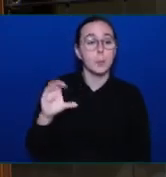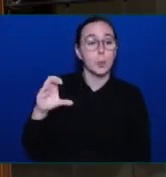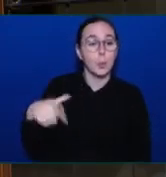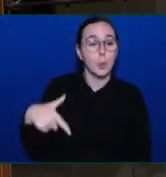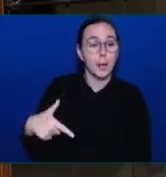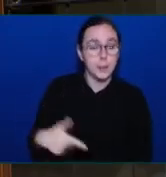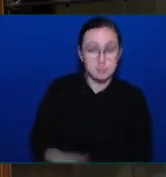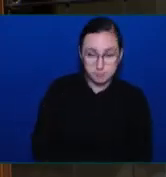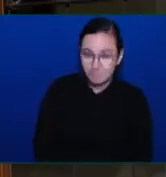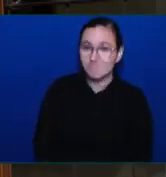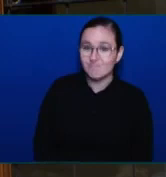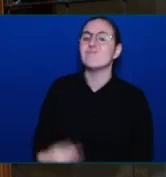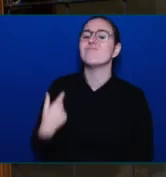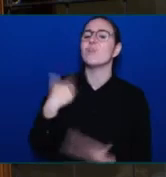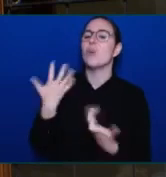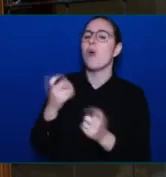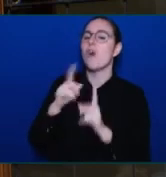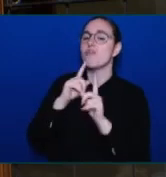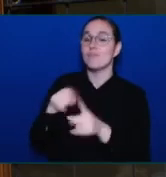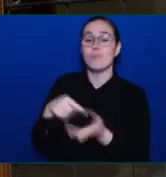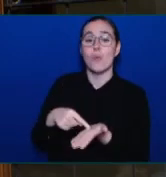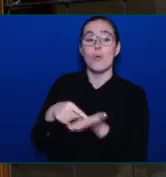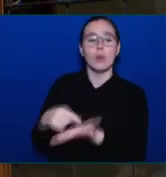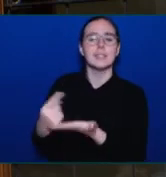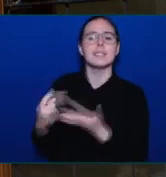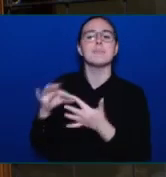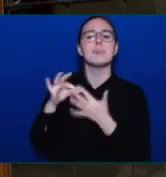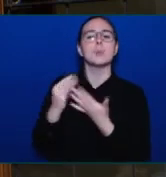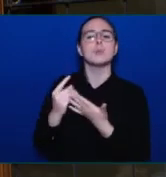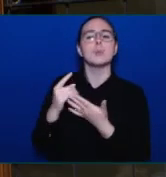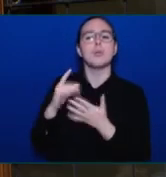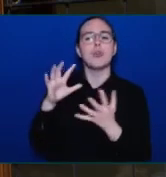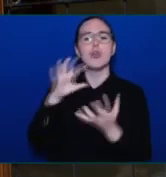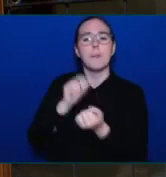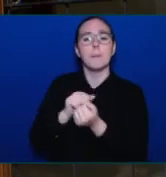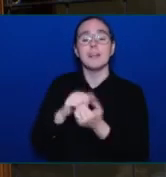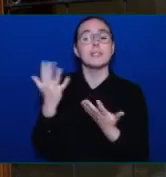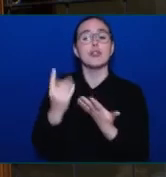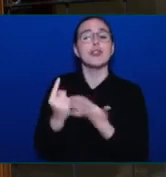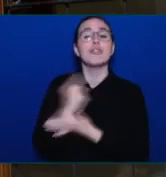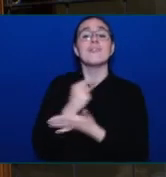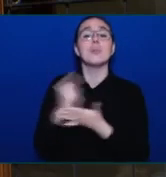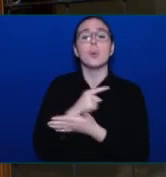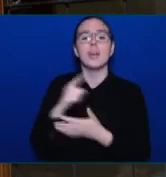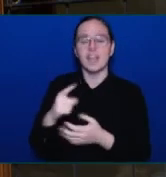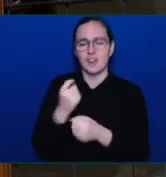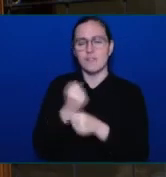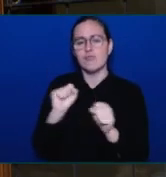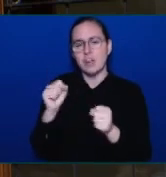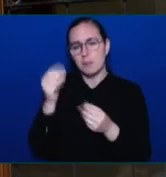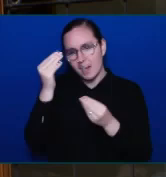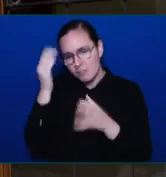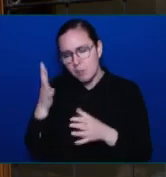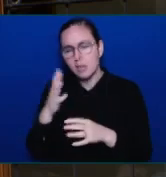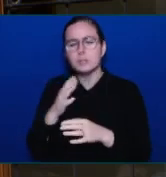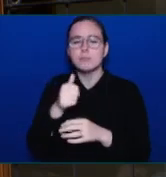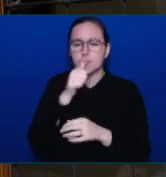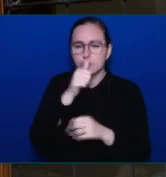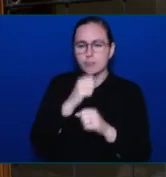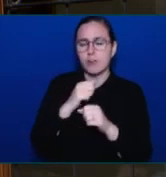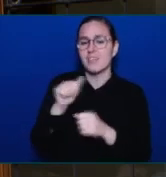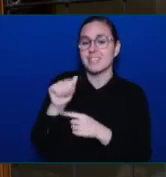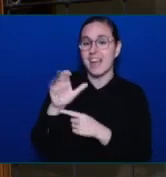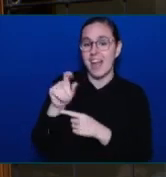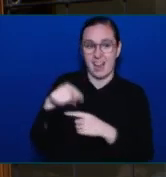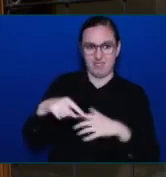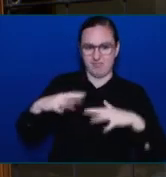of Information and Protection of Privacy Act for the third session of the 42nd Parliament, entitled FIPPA for the Future, and a copy of